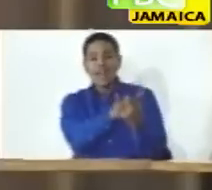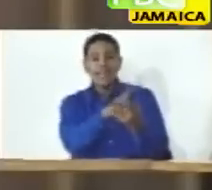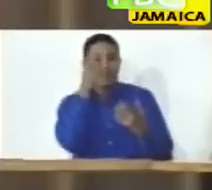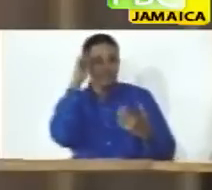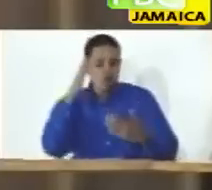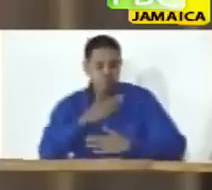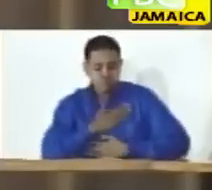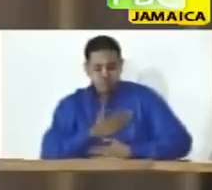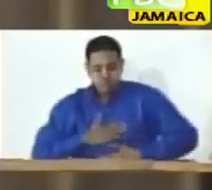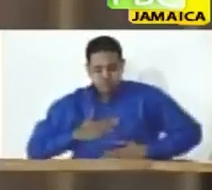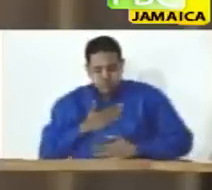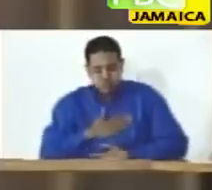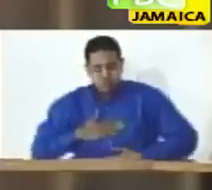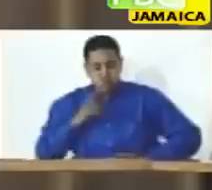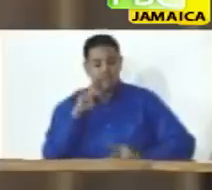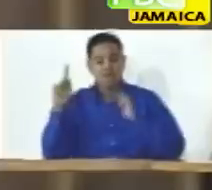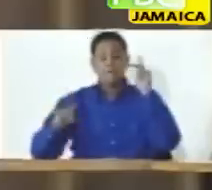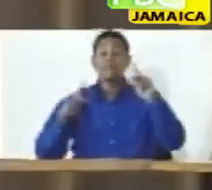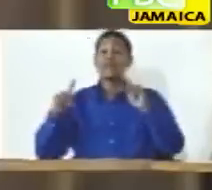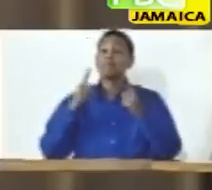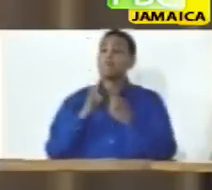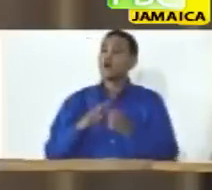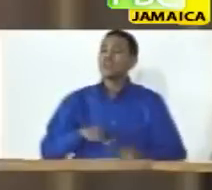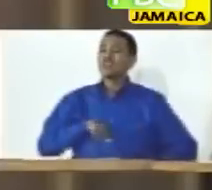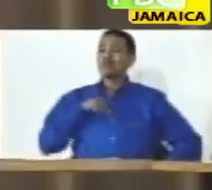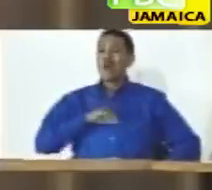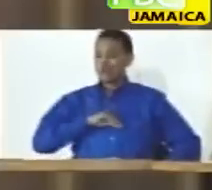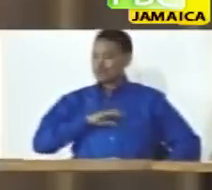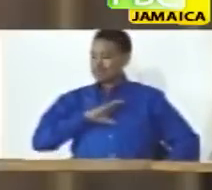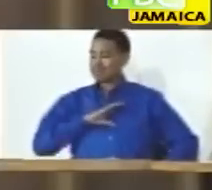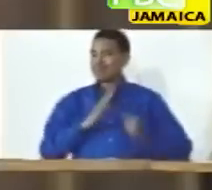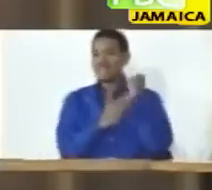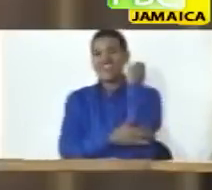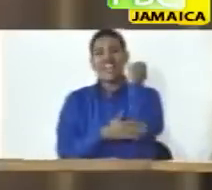for the enjoyment of the people and the pride of the nation.